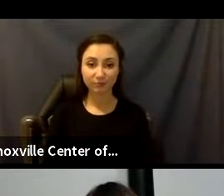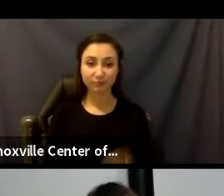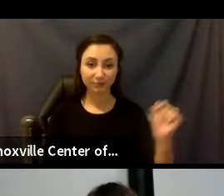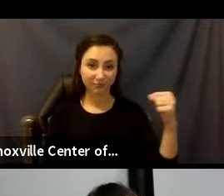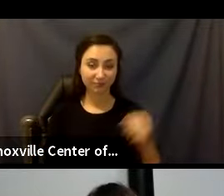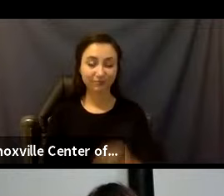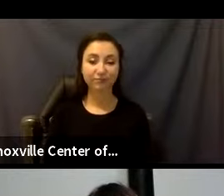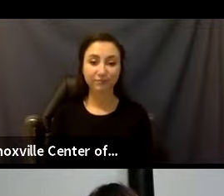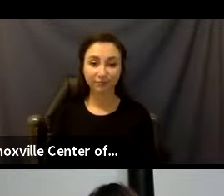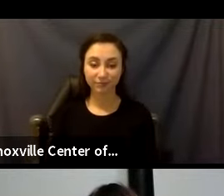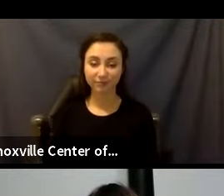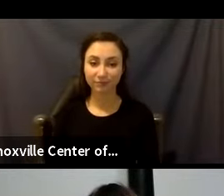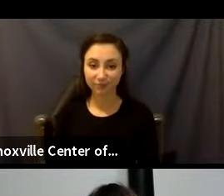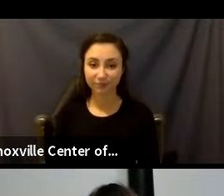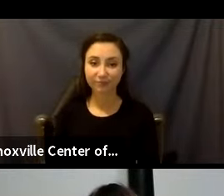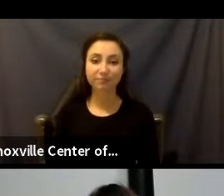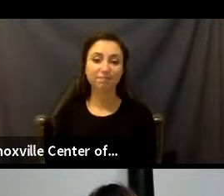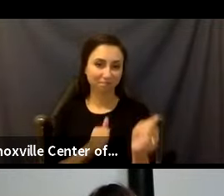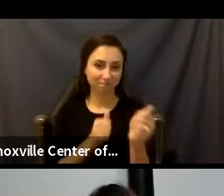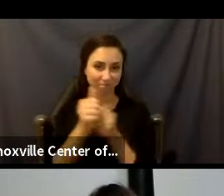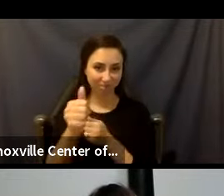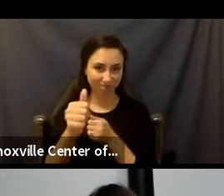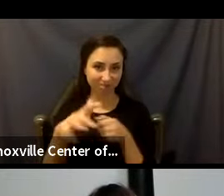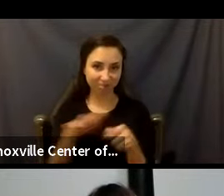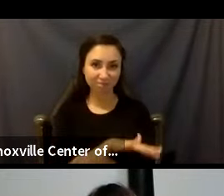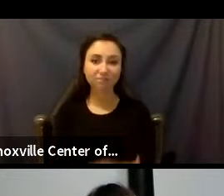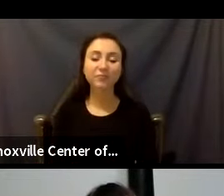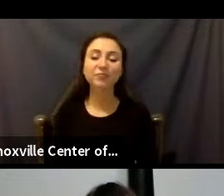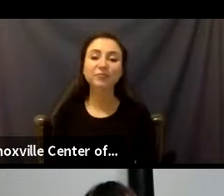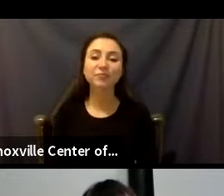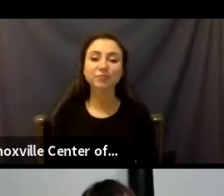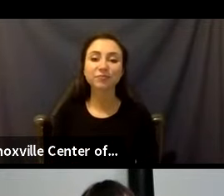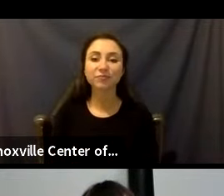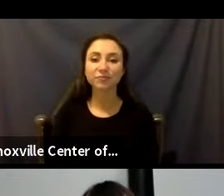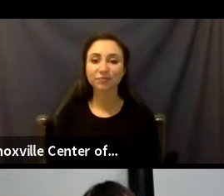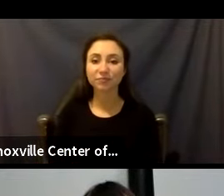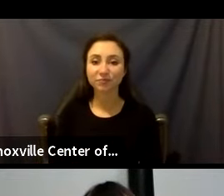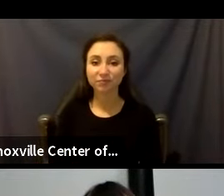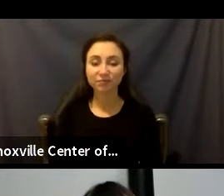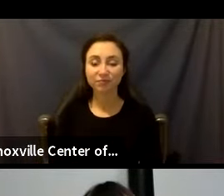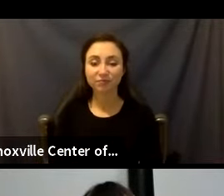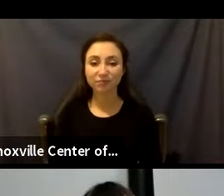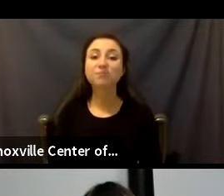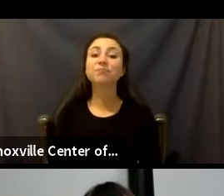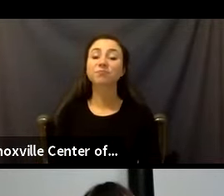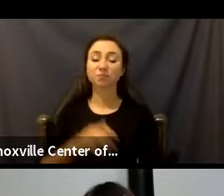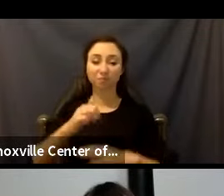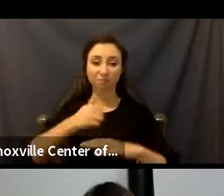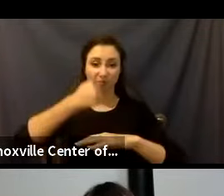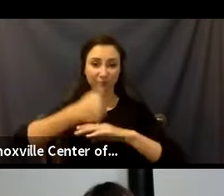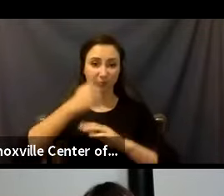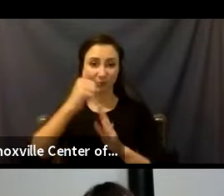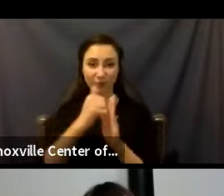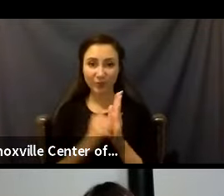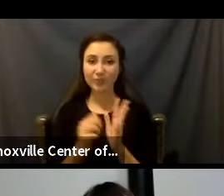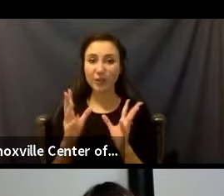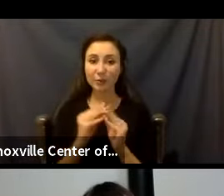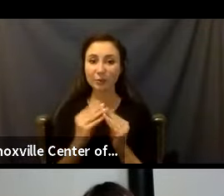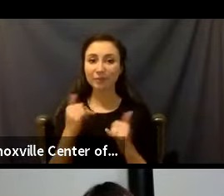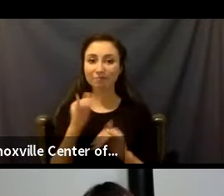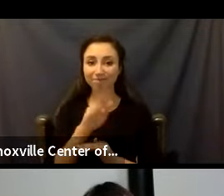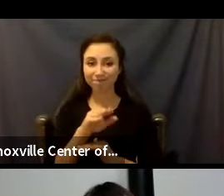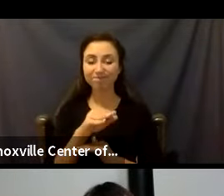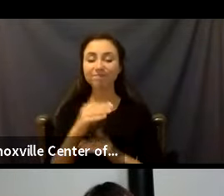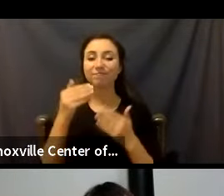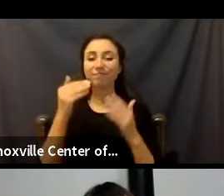Yes. All right, passed unanimously. Thank you. So you have set the agenda for our meeting this evening. And the next item